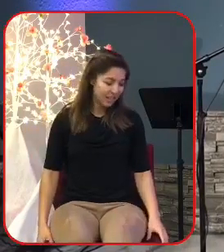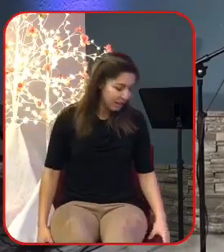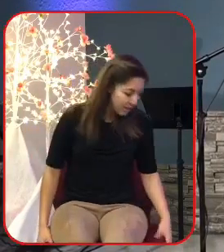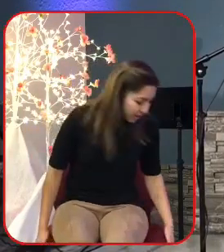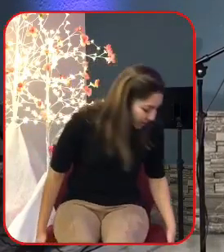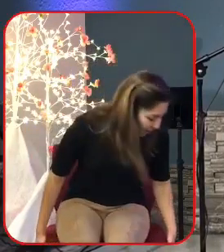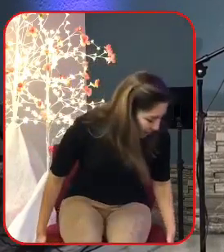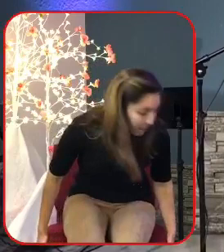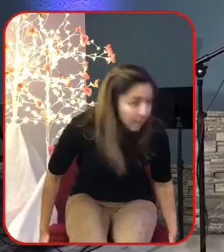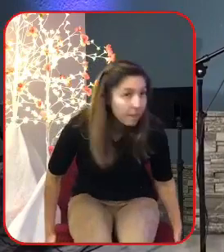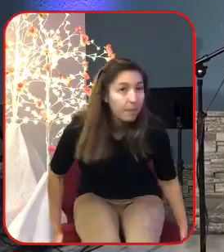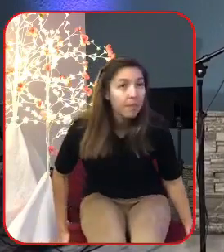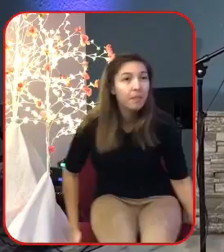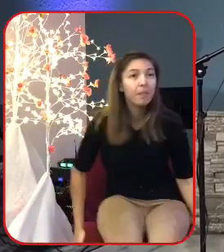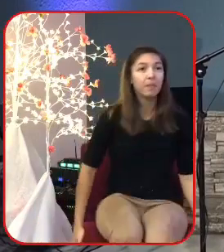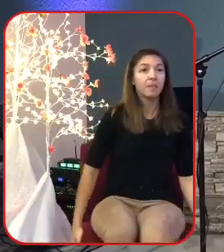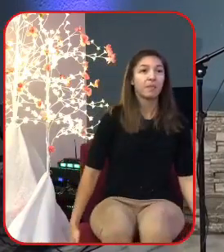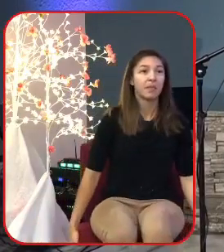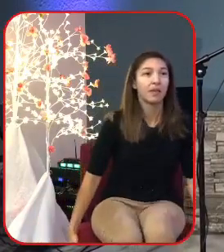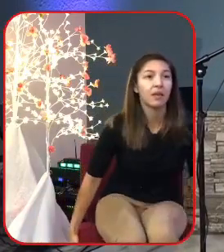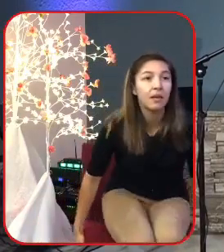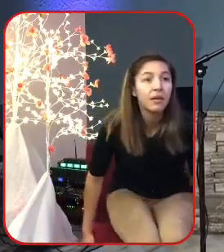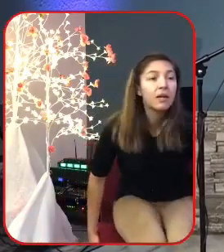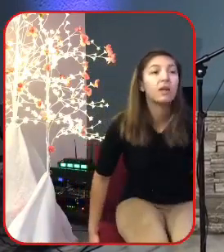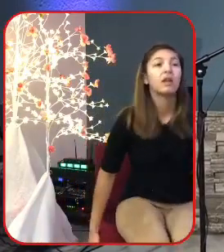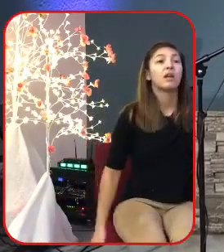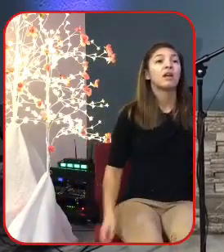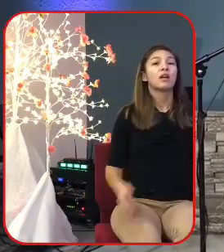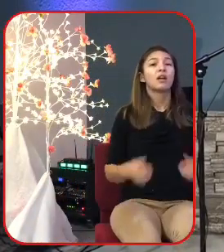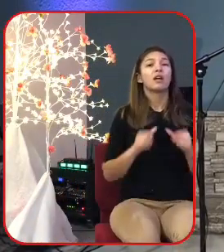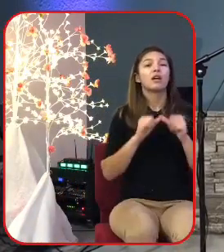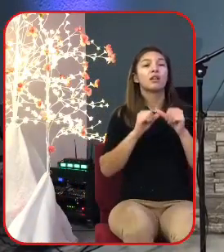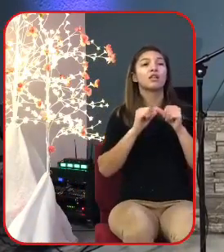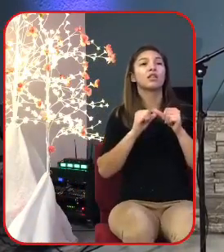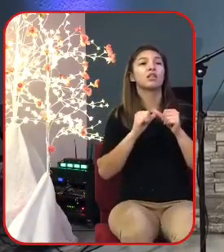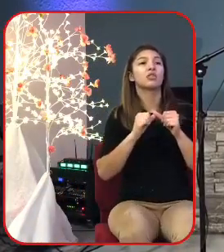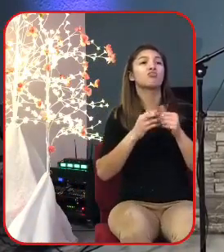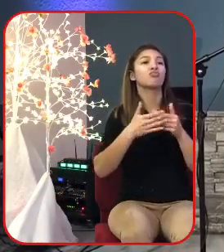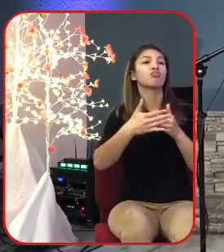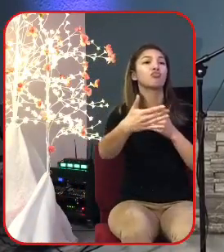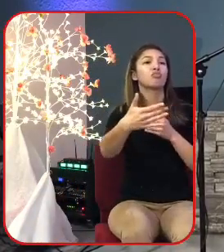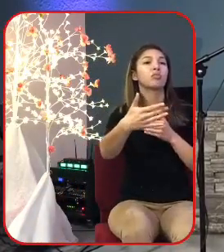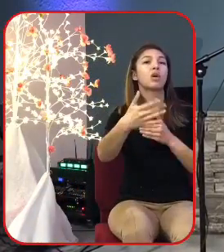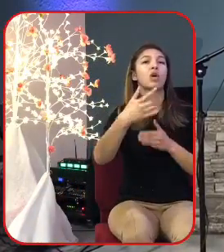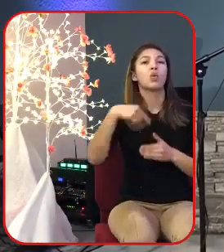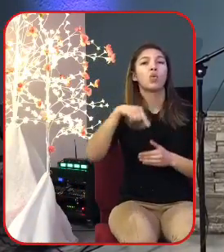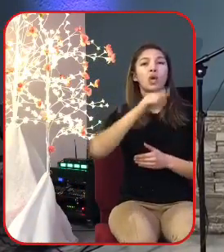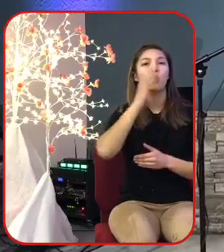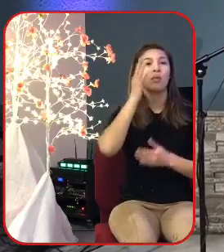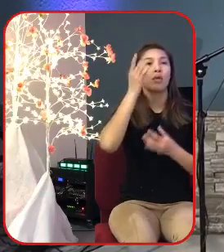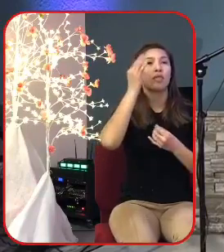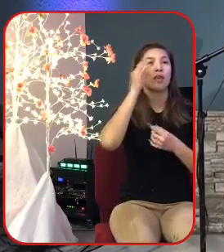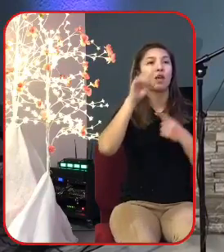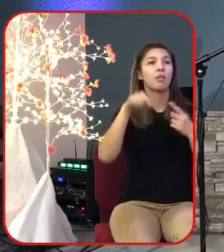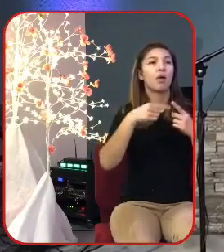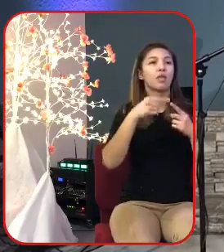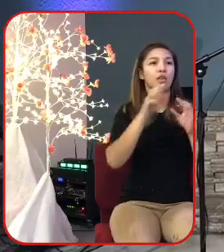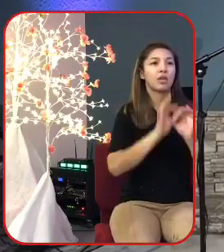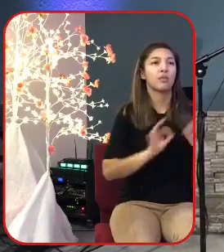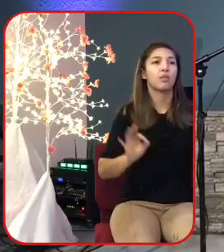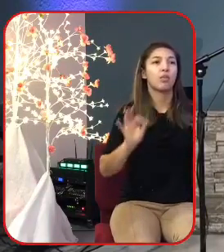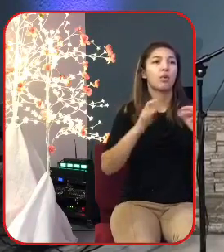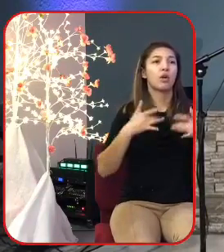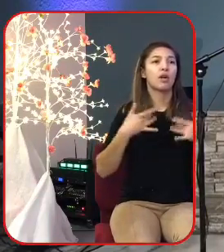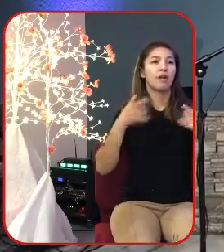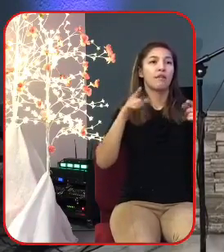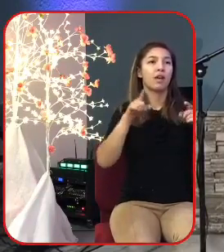And as we'll see here in the next couple of weeks, as we consider this very significant event in the Bible